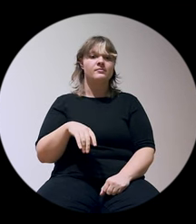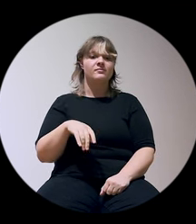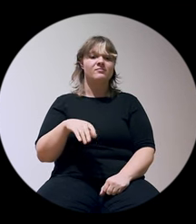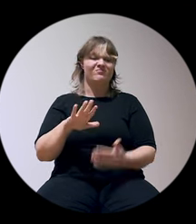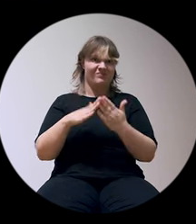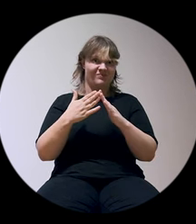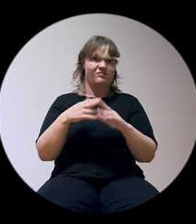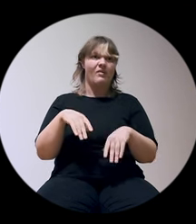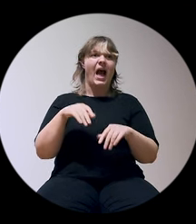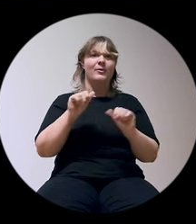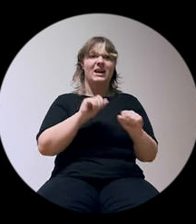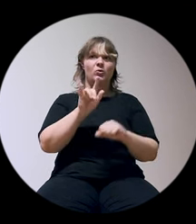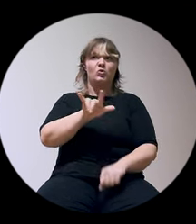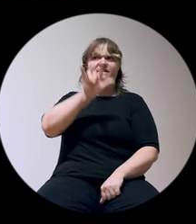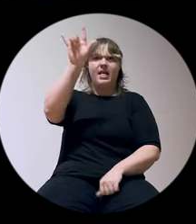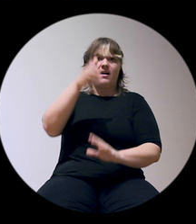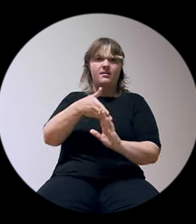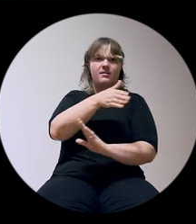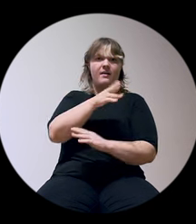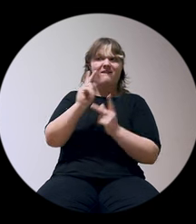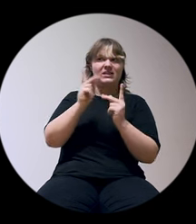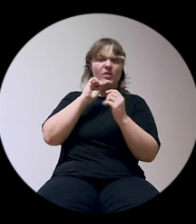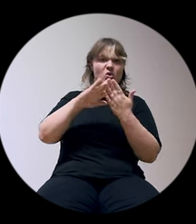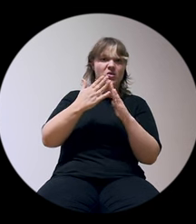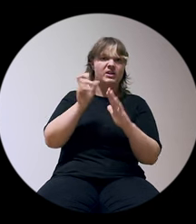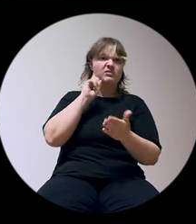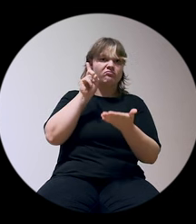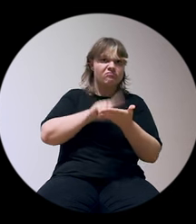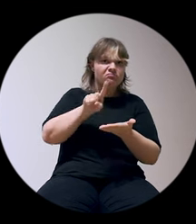was able to fly out in advance and visit with some communities and do some research.